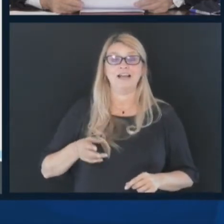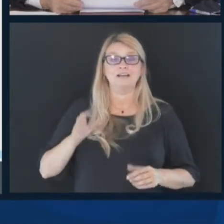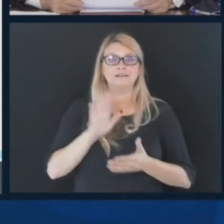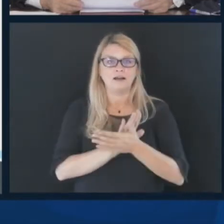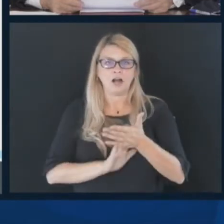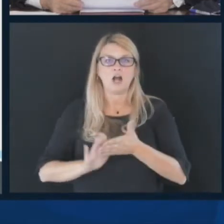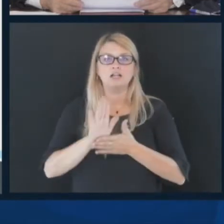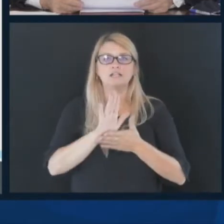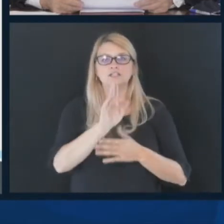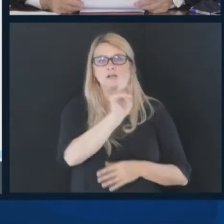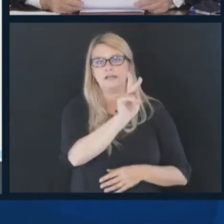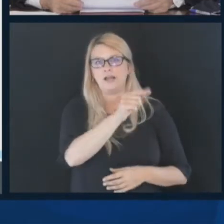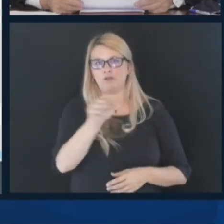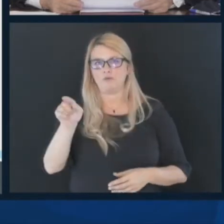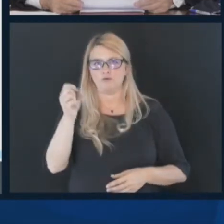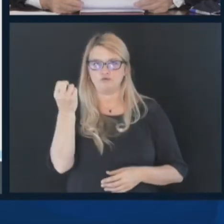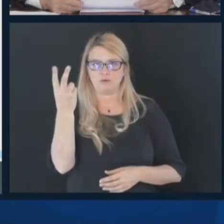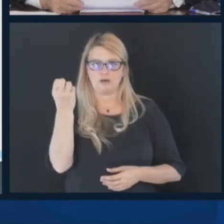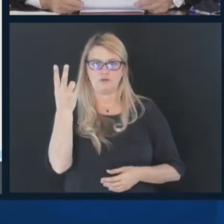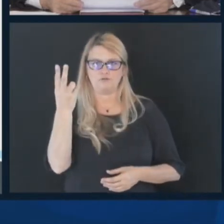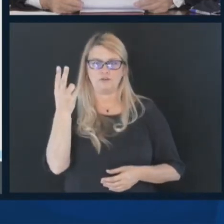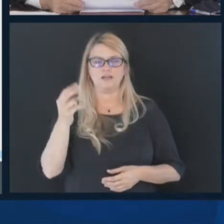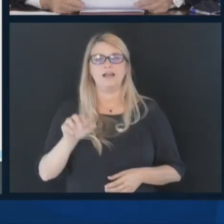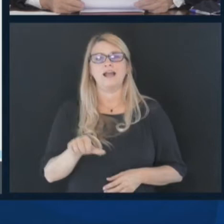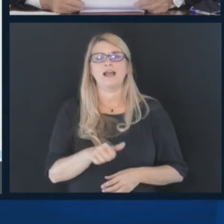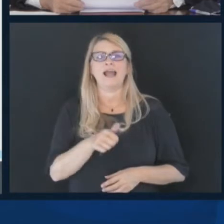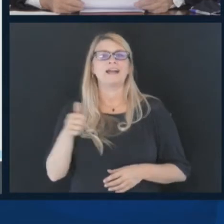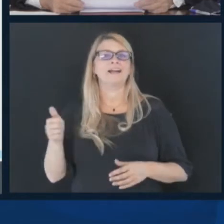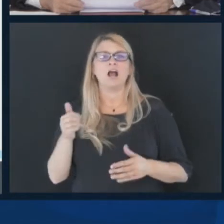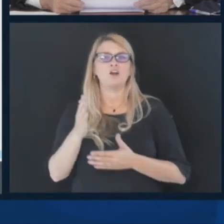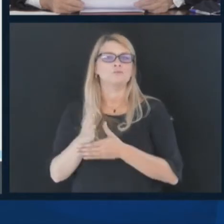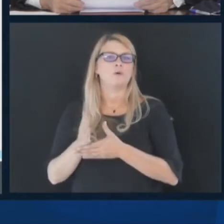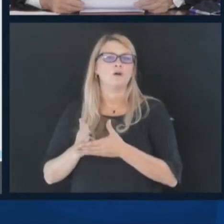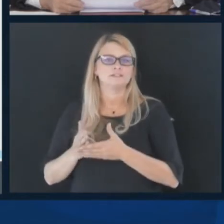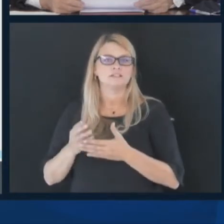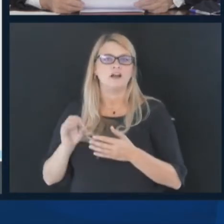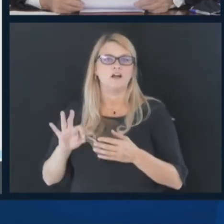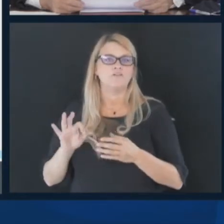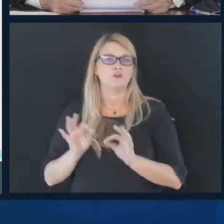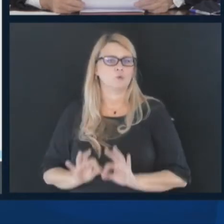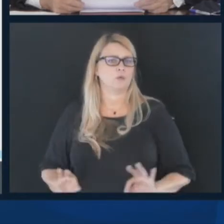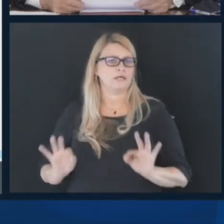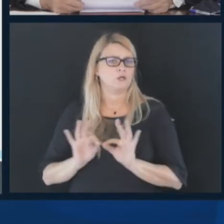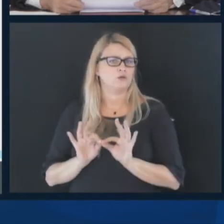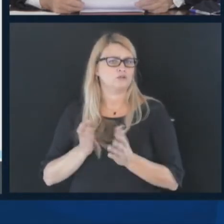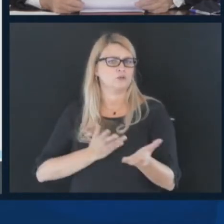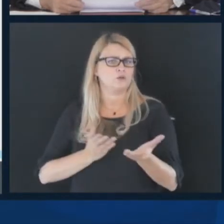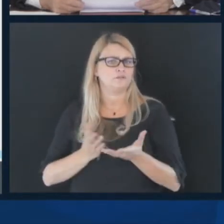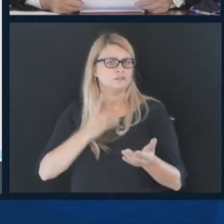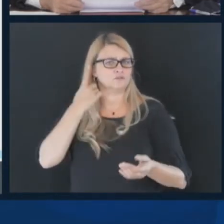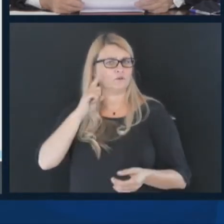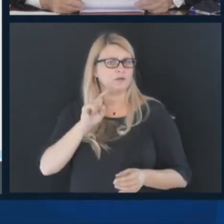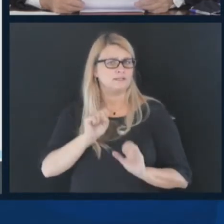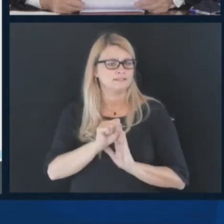through 12 and other sectors for critical services for our state.